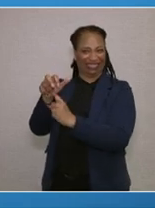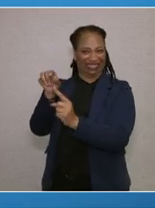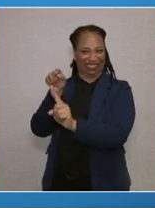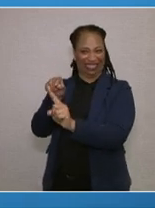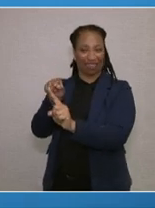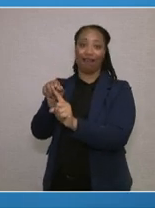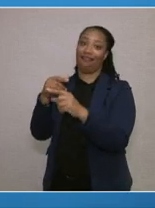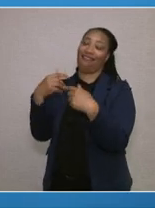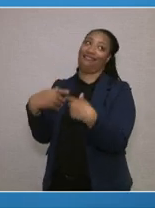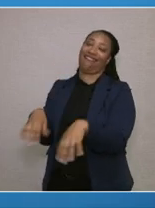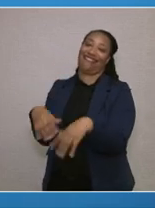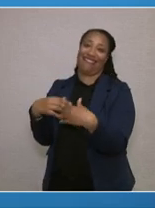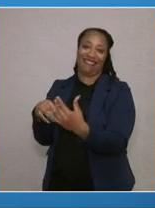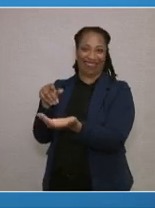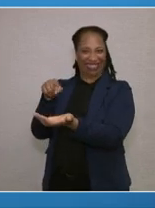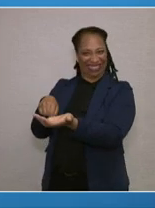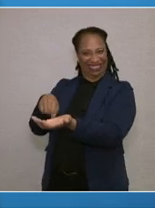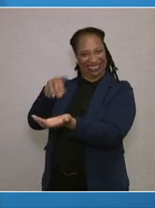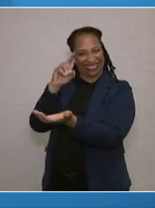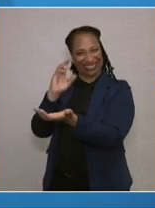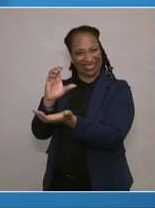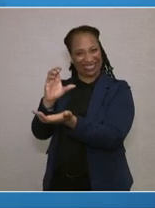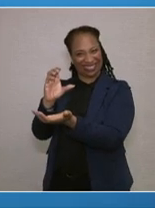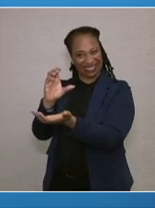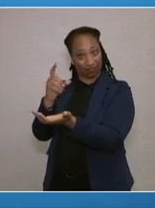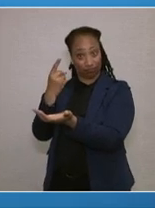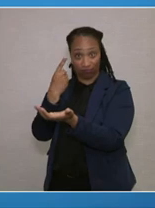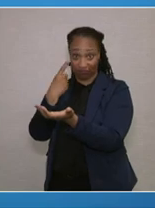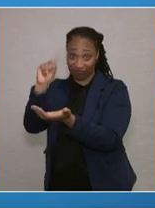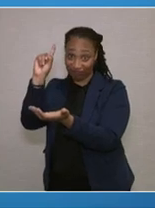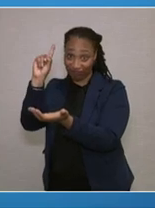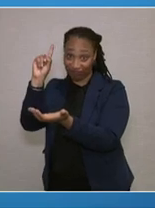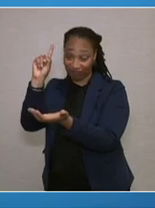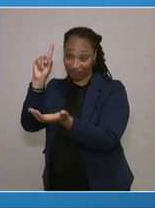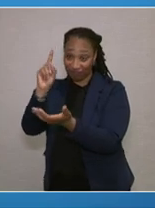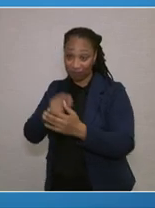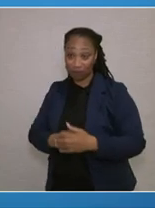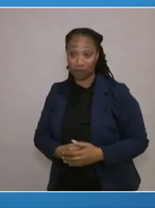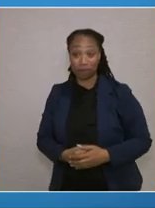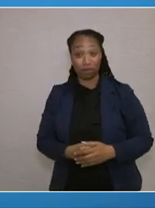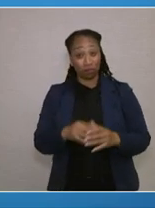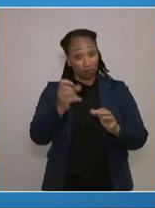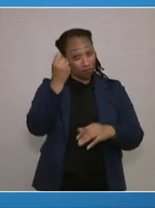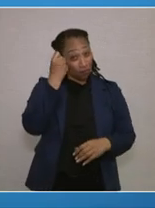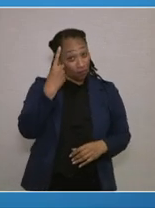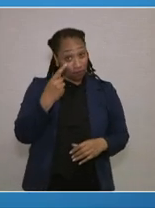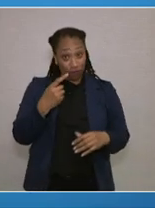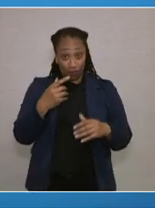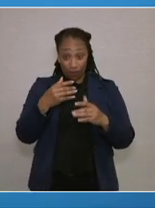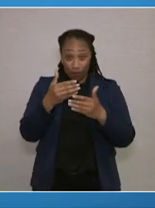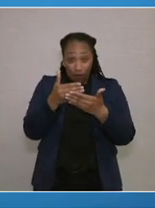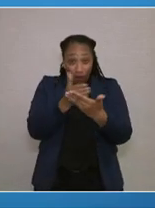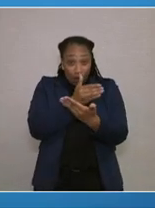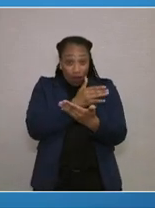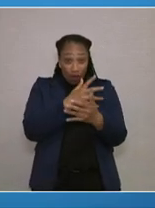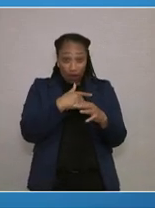mind, the votes and the fight to get to the Nationals was also